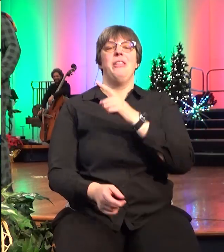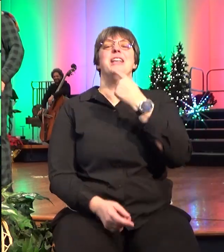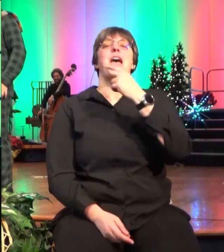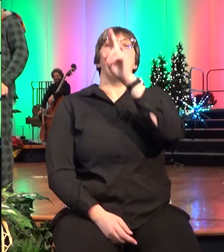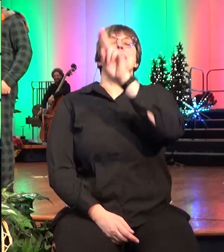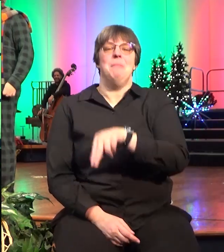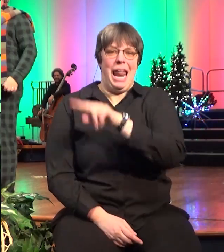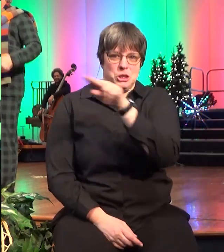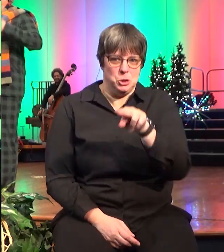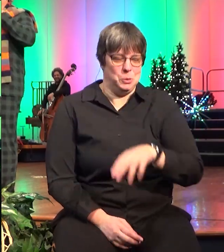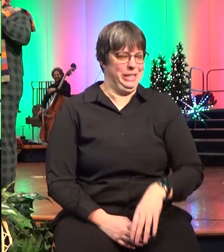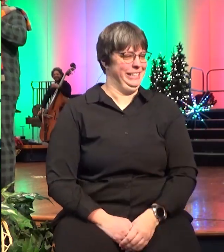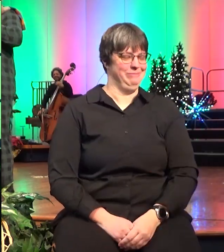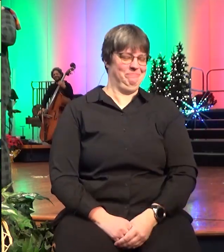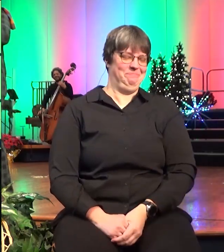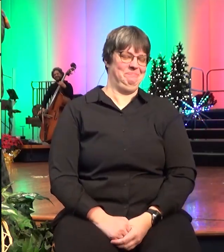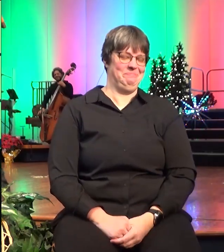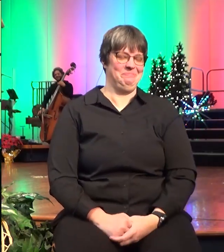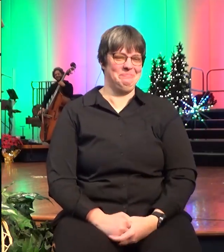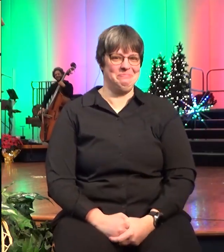Gesundheit.